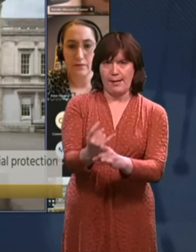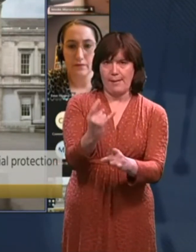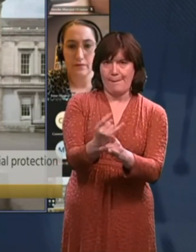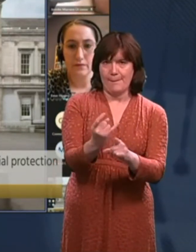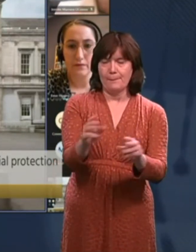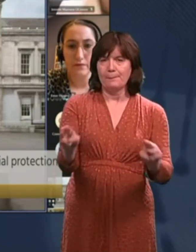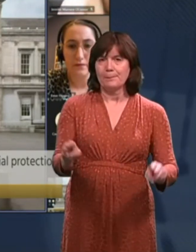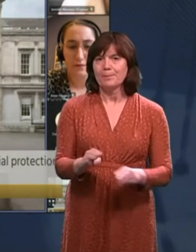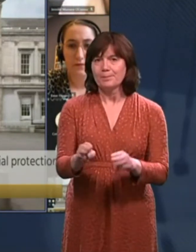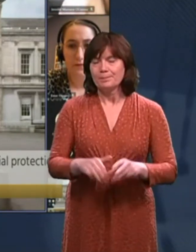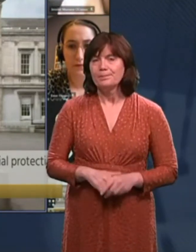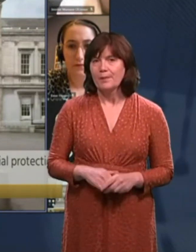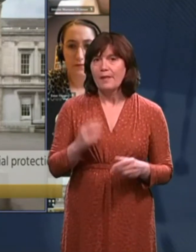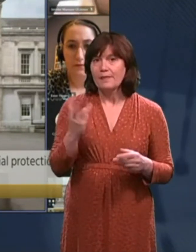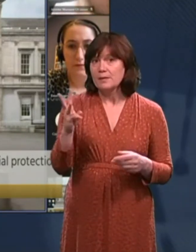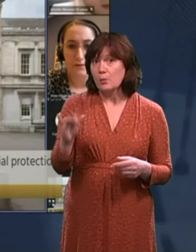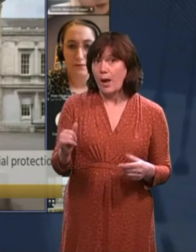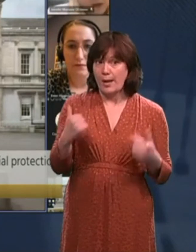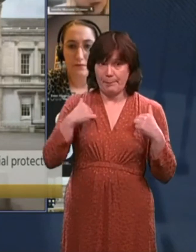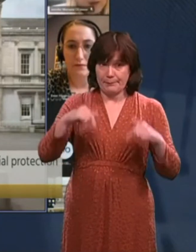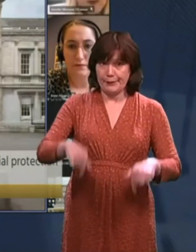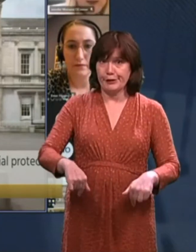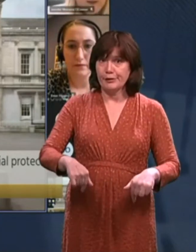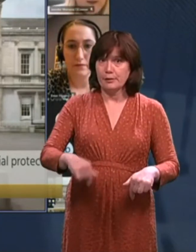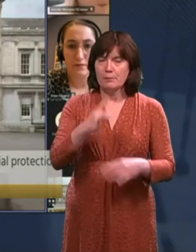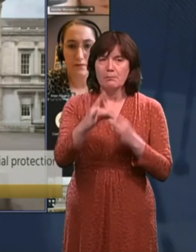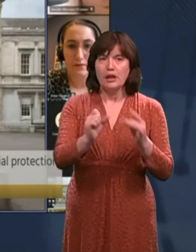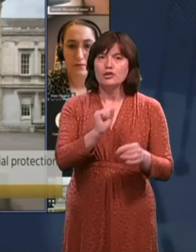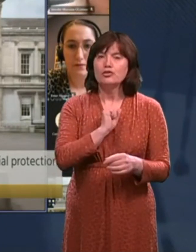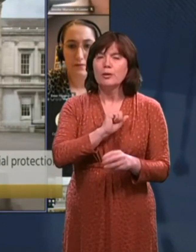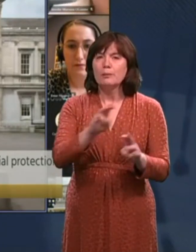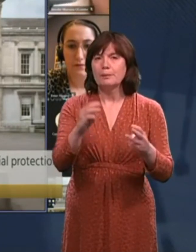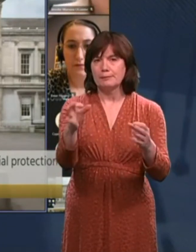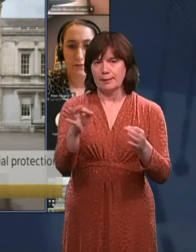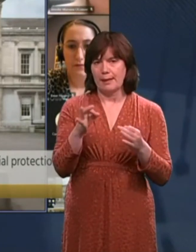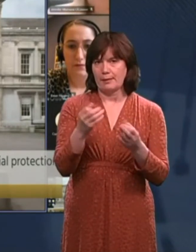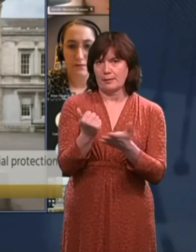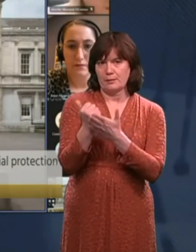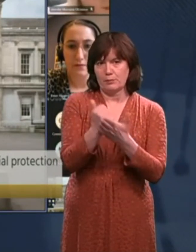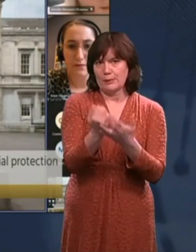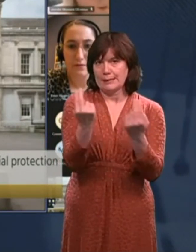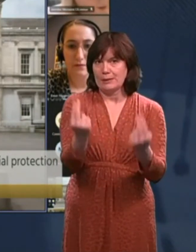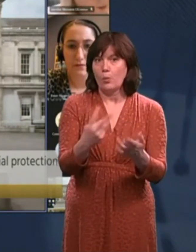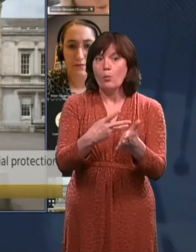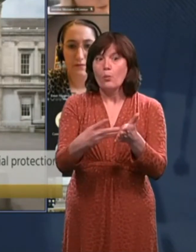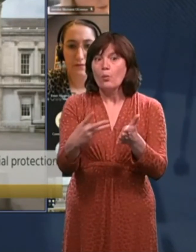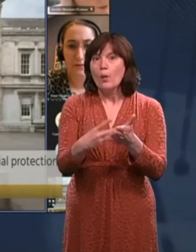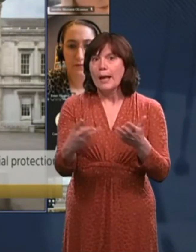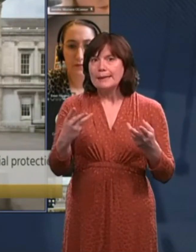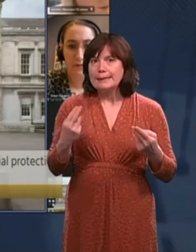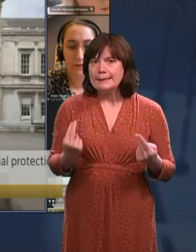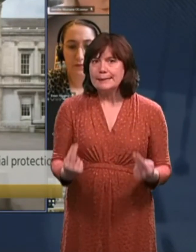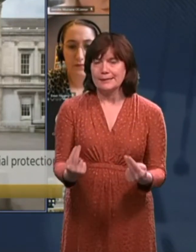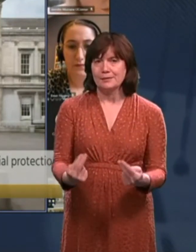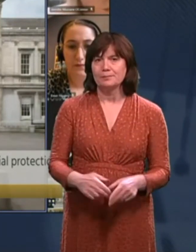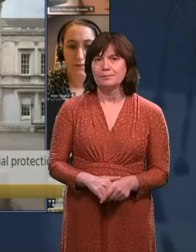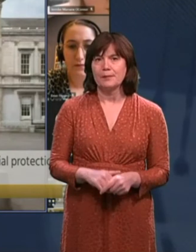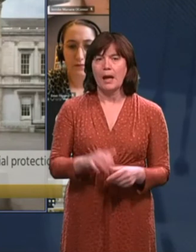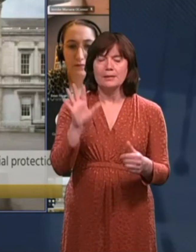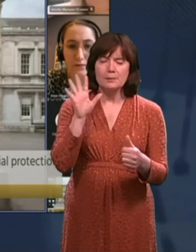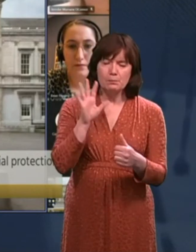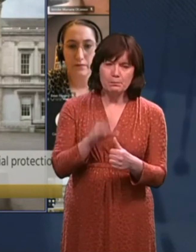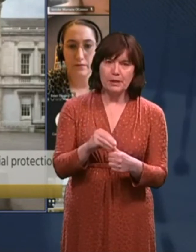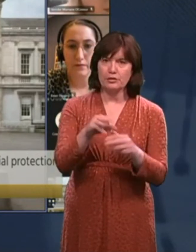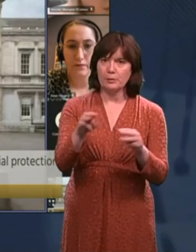do. So, and that's what we're here to do as well, to make sure that people get the support they needed when they need it, and particularly people with